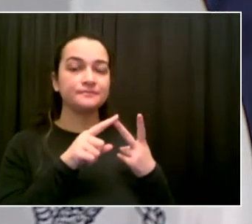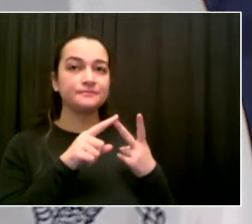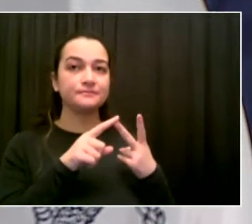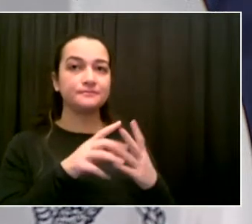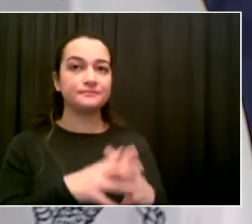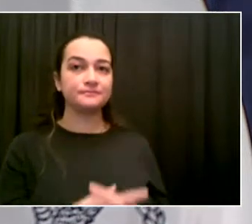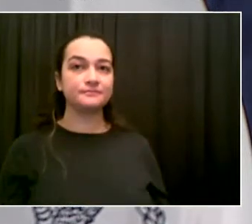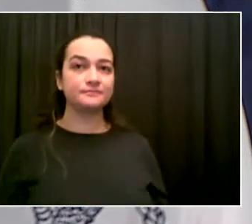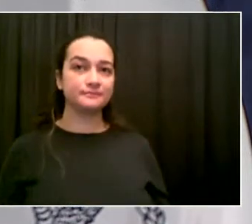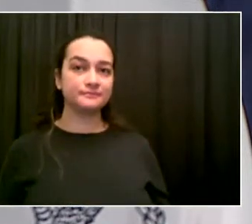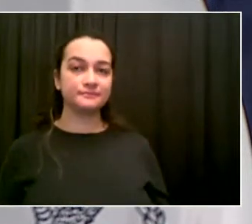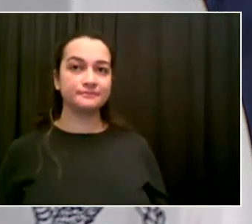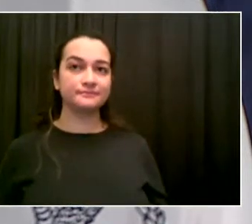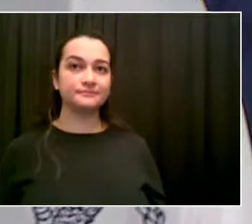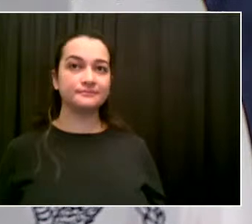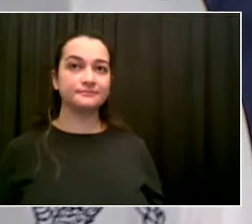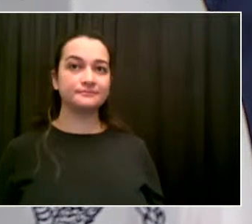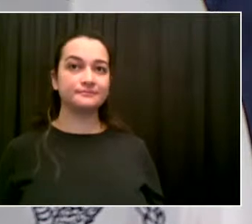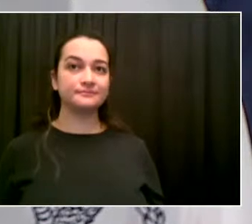would it take to do so?